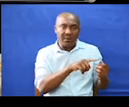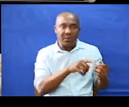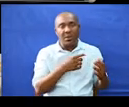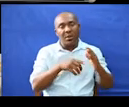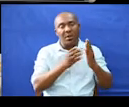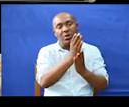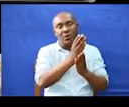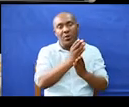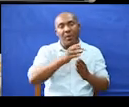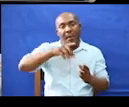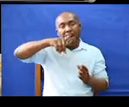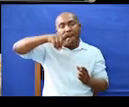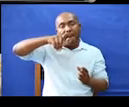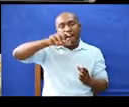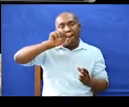pathogenic bacteria?